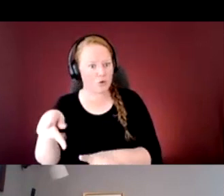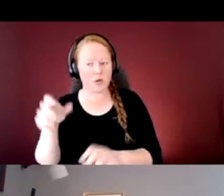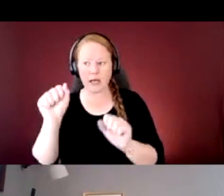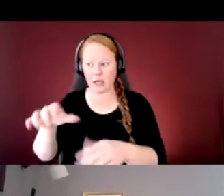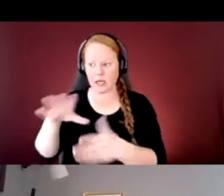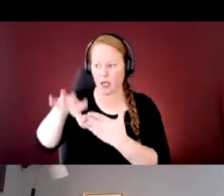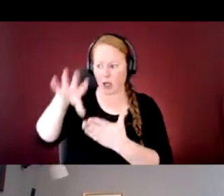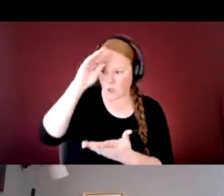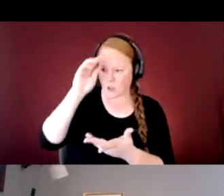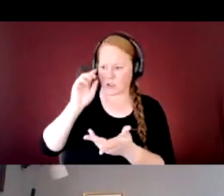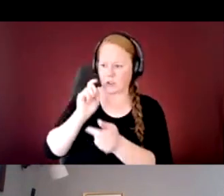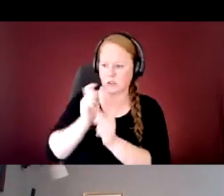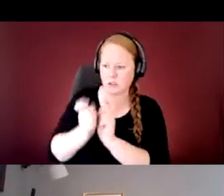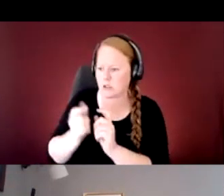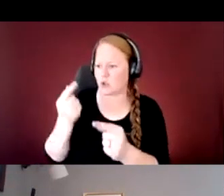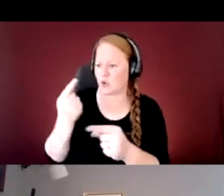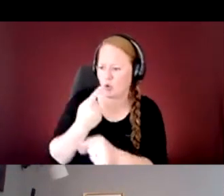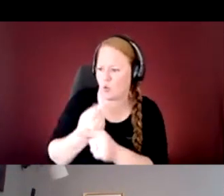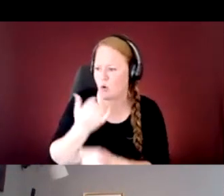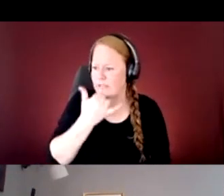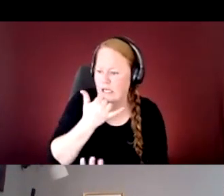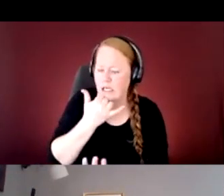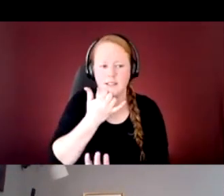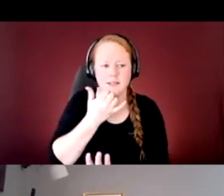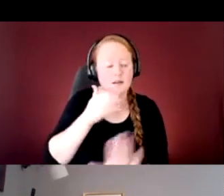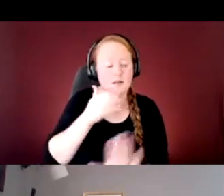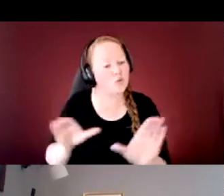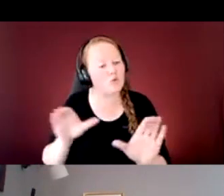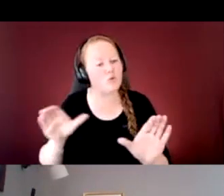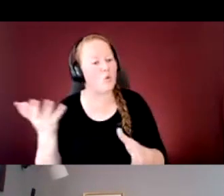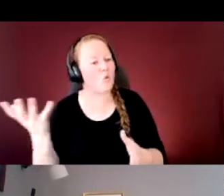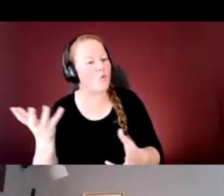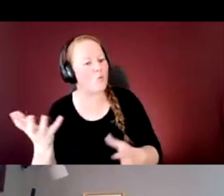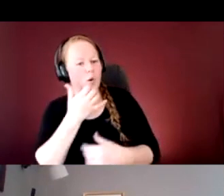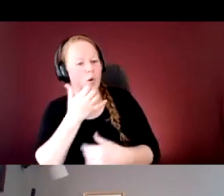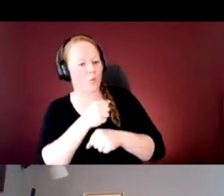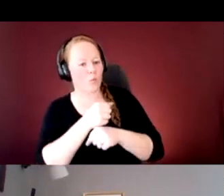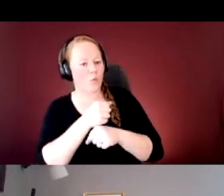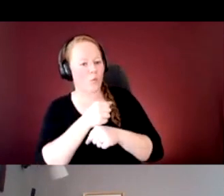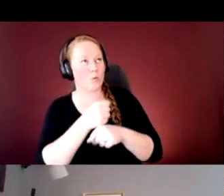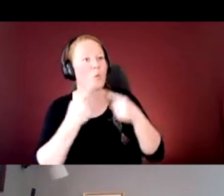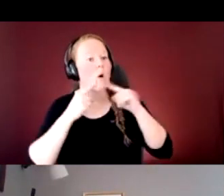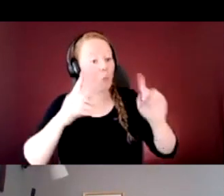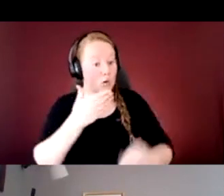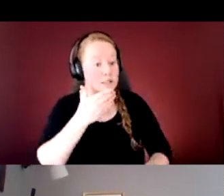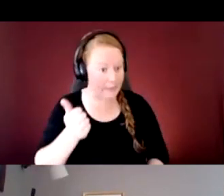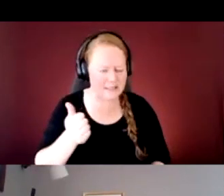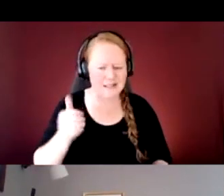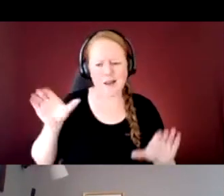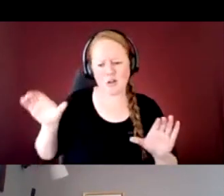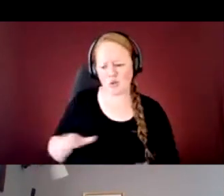correct mistakes, and to do more of what works best and avoid doing things that don't work so well.